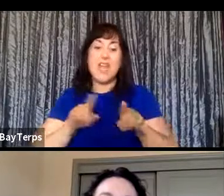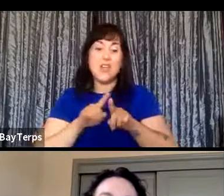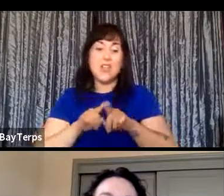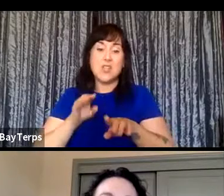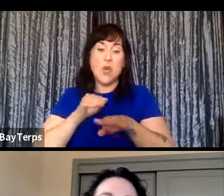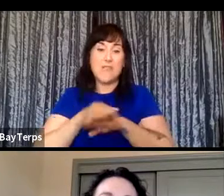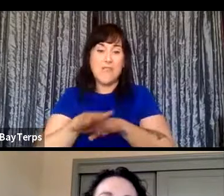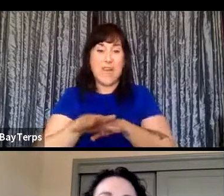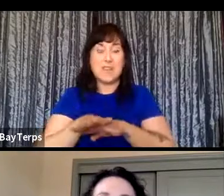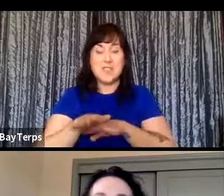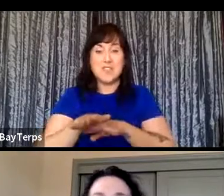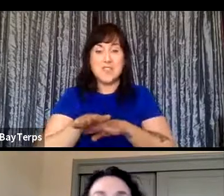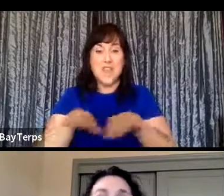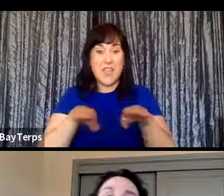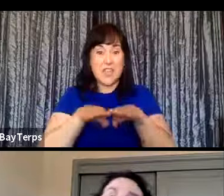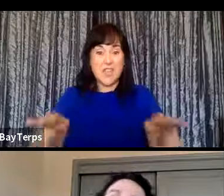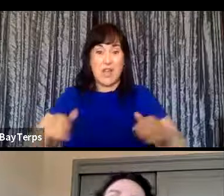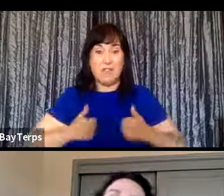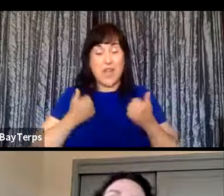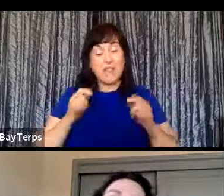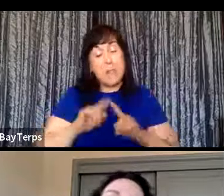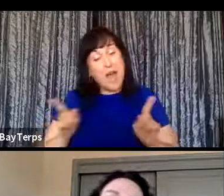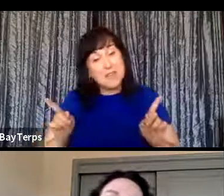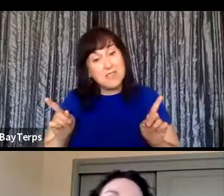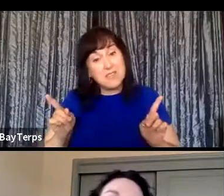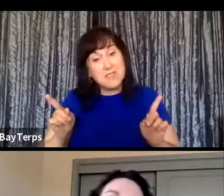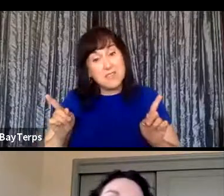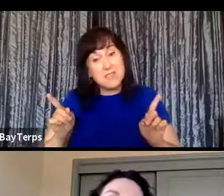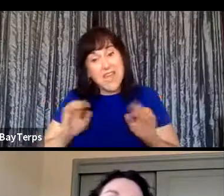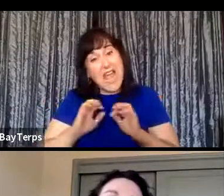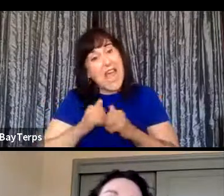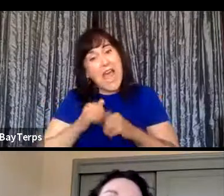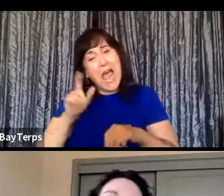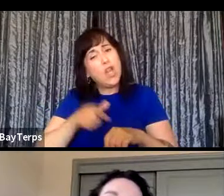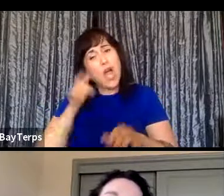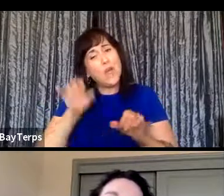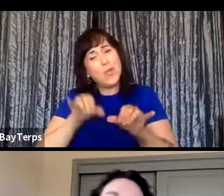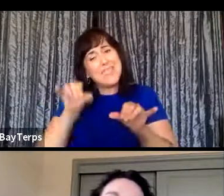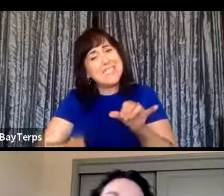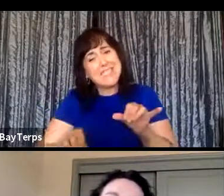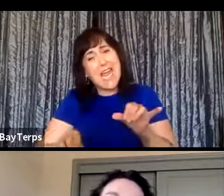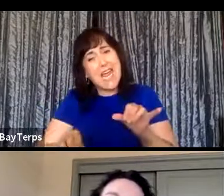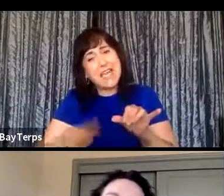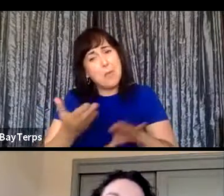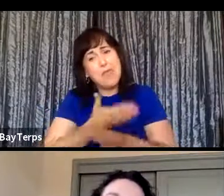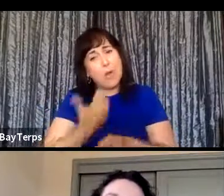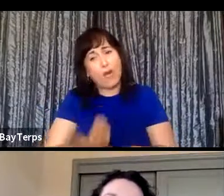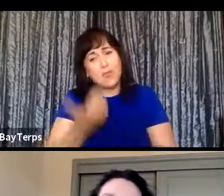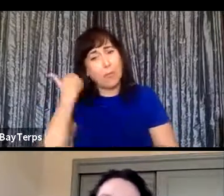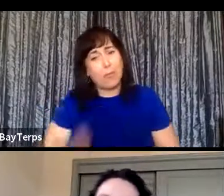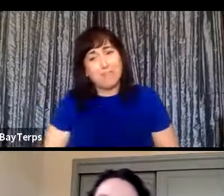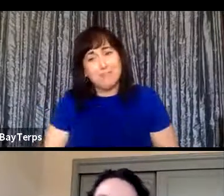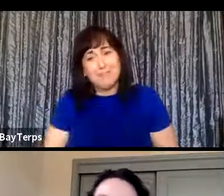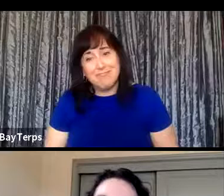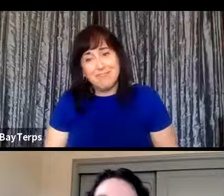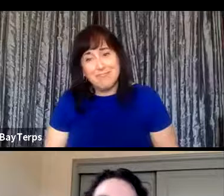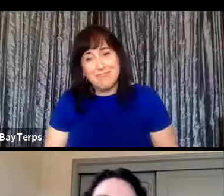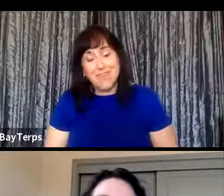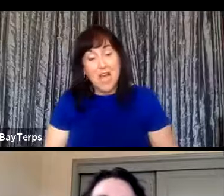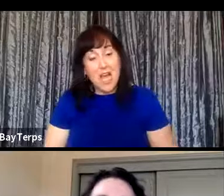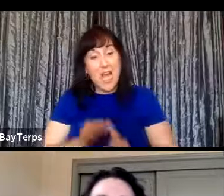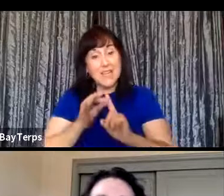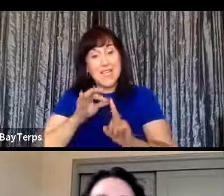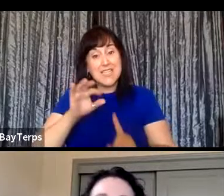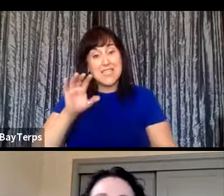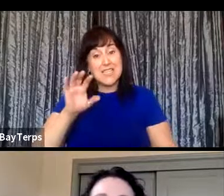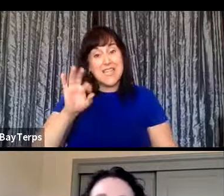But Lisa, to be fair, how long is this chocolate going to stick around for? I mean, like, I don't know. Unless the FDA is